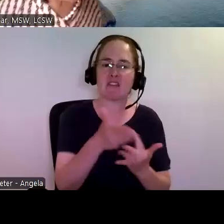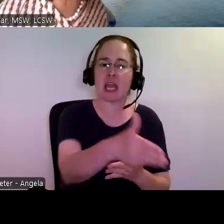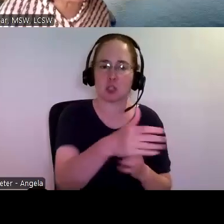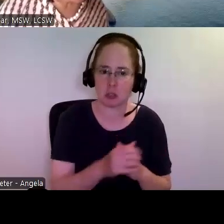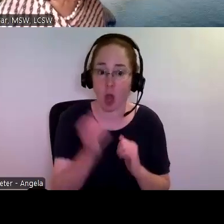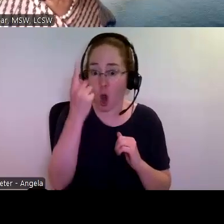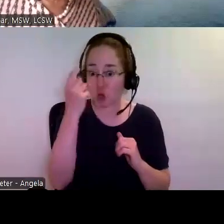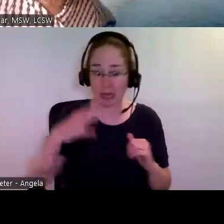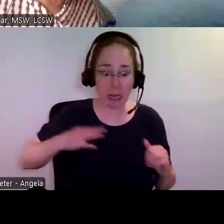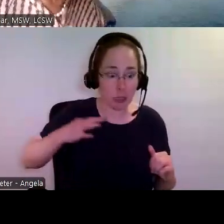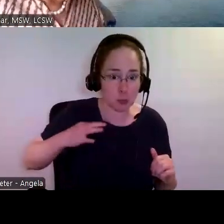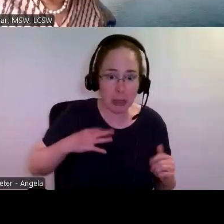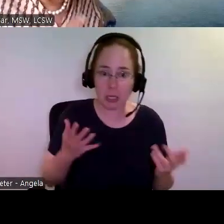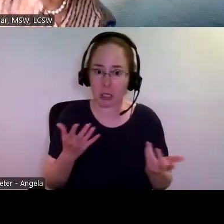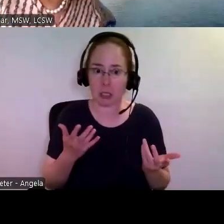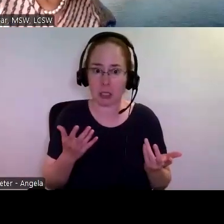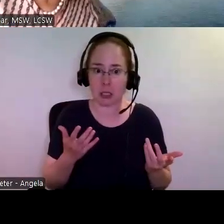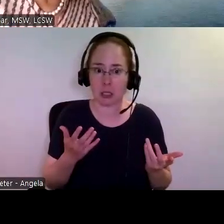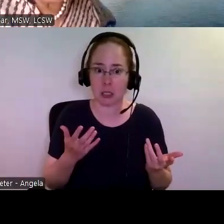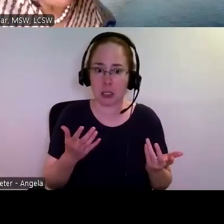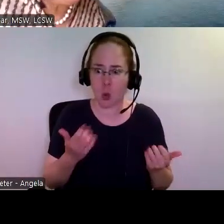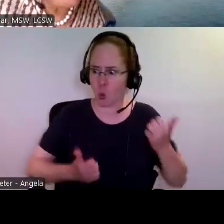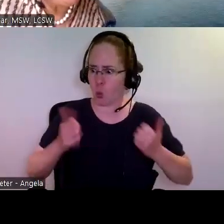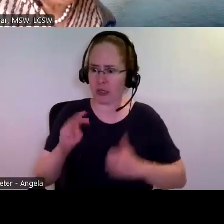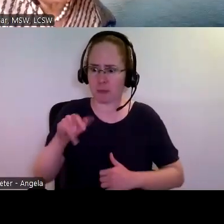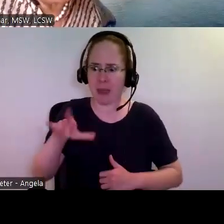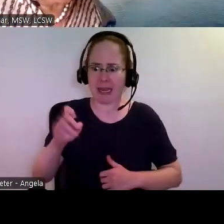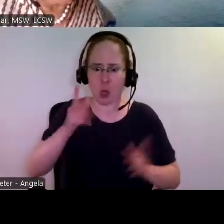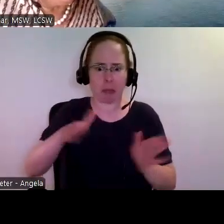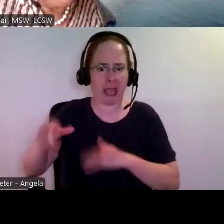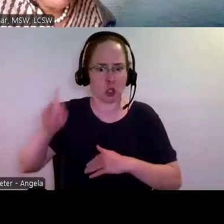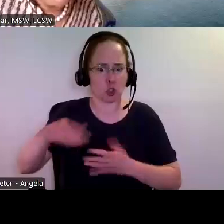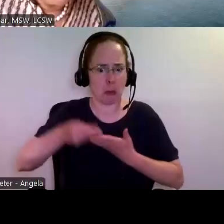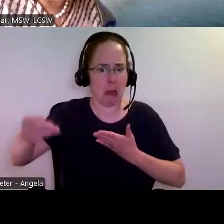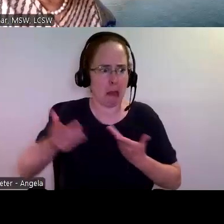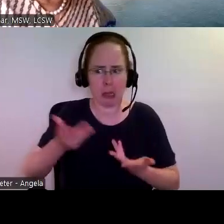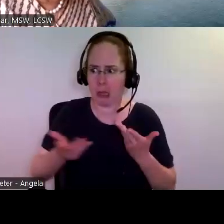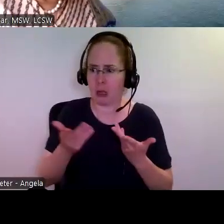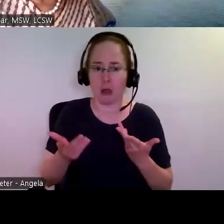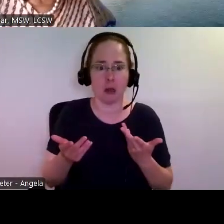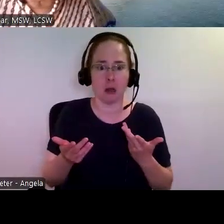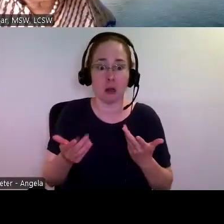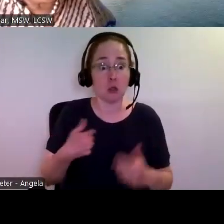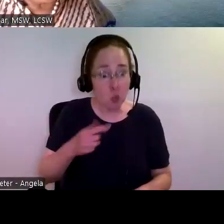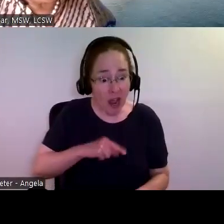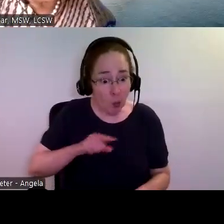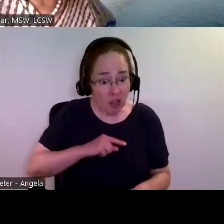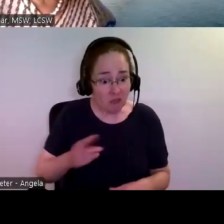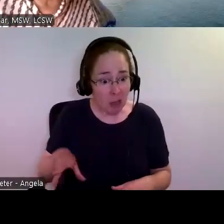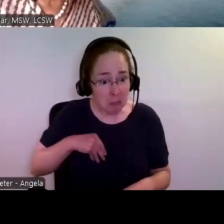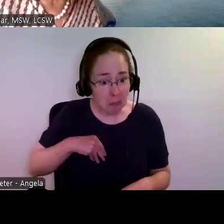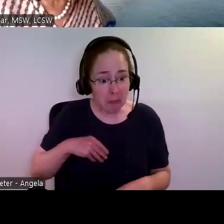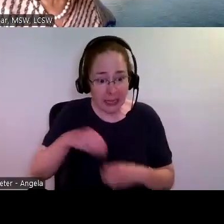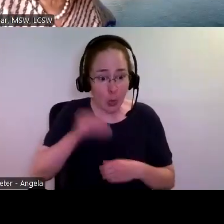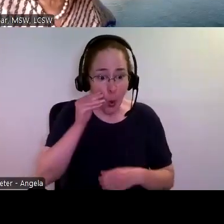understanding eligibility. Which Medicare plan should I go on to? Do I qualify for